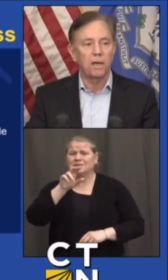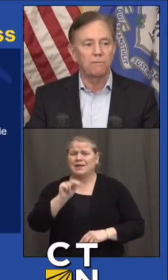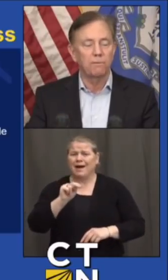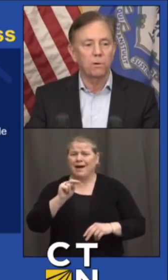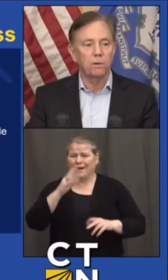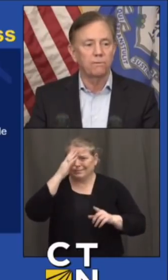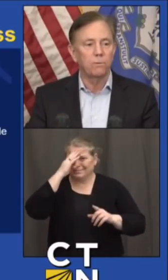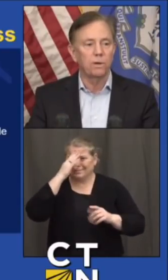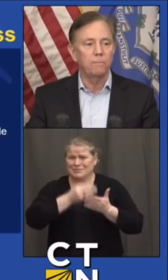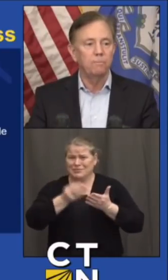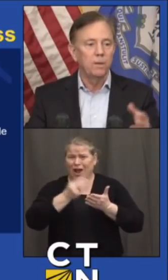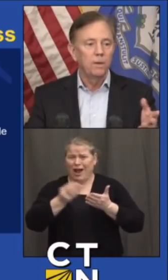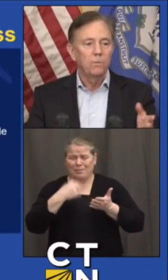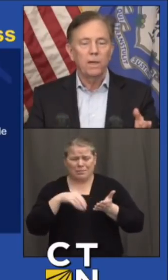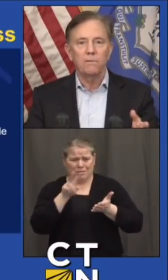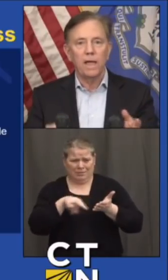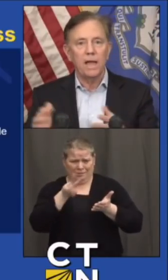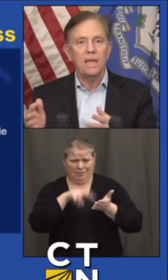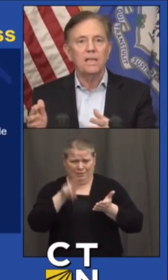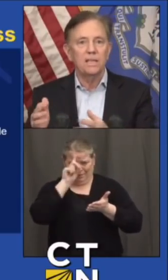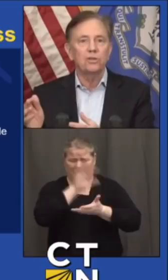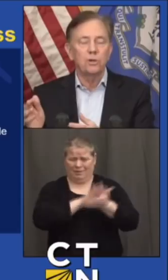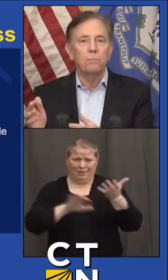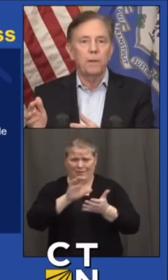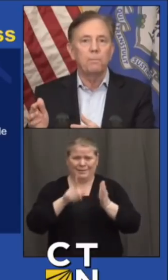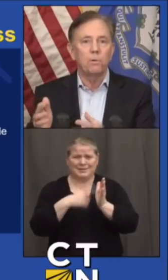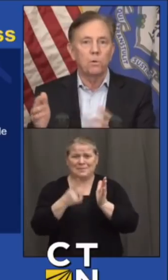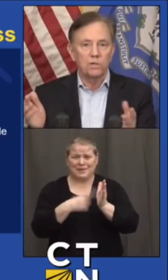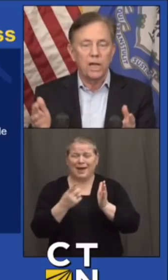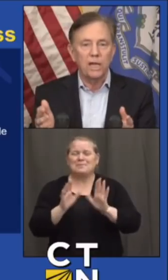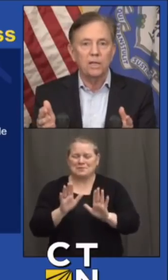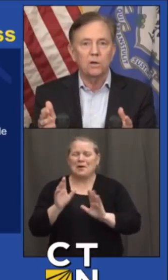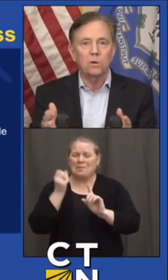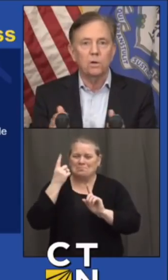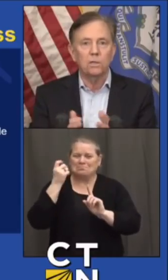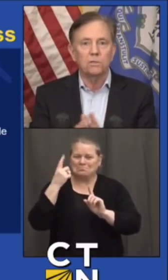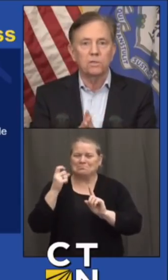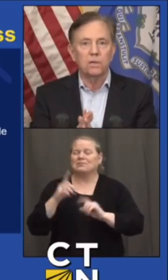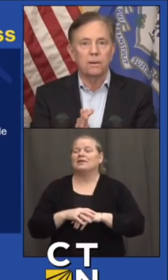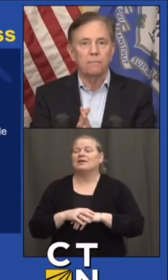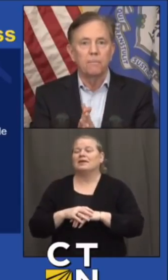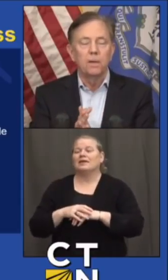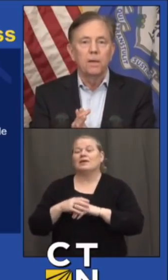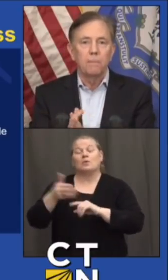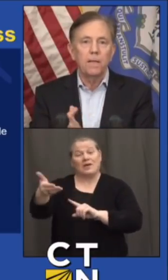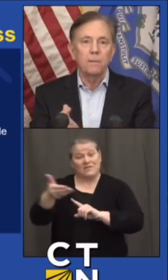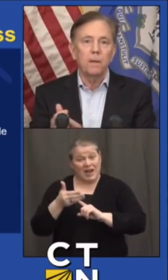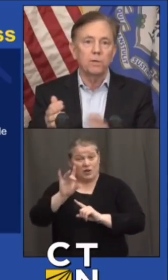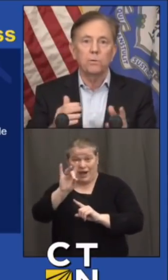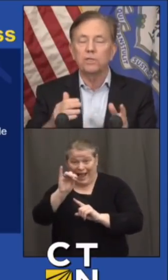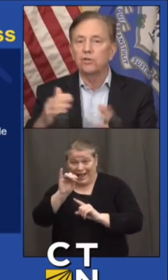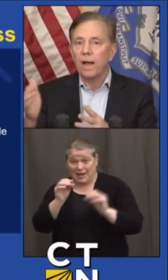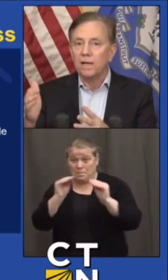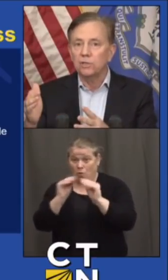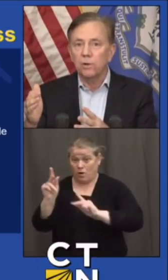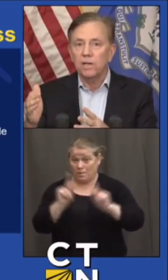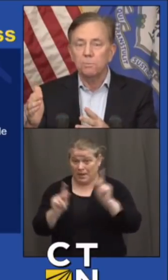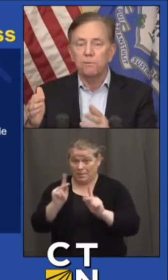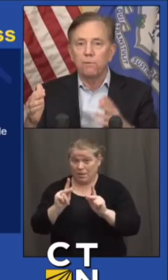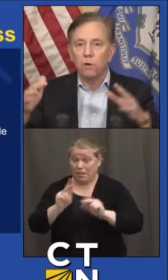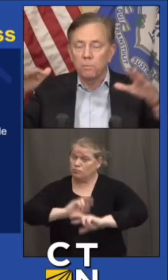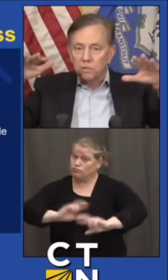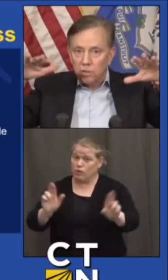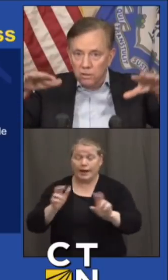possibly can for you. We have 80 additional people who are taking the calls. Many of them were doing track and